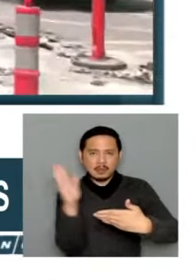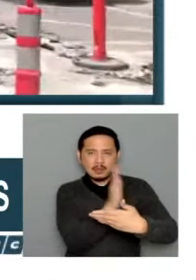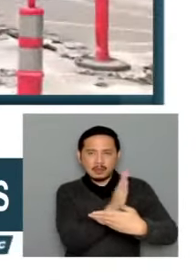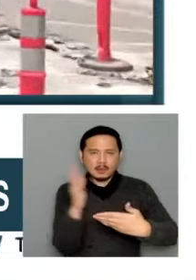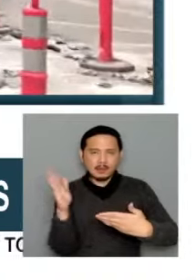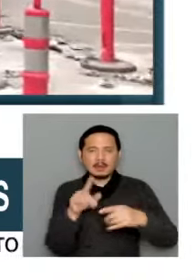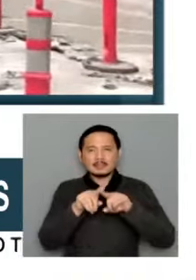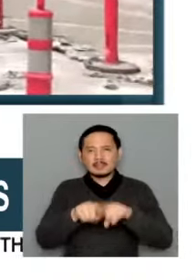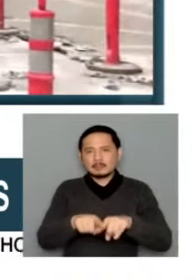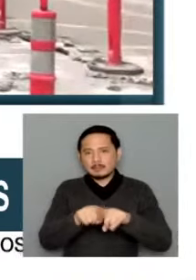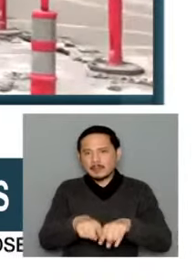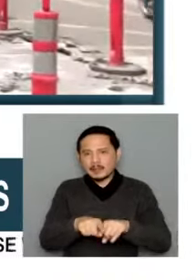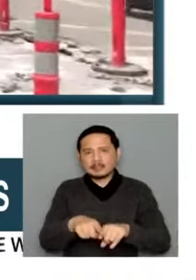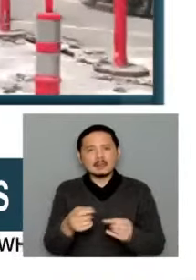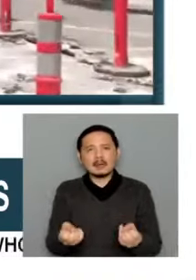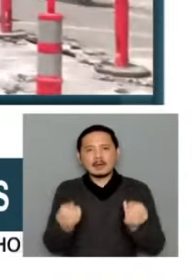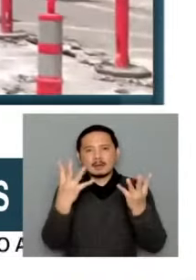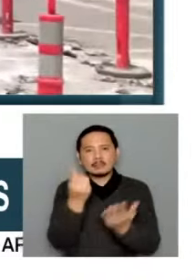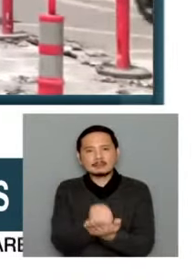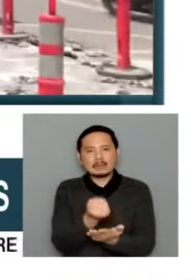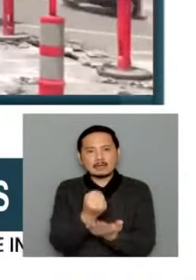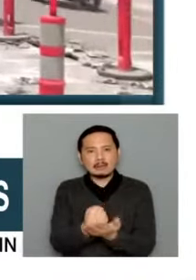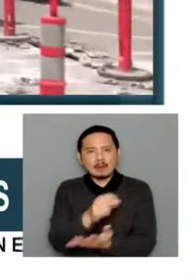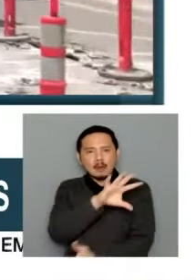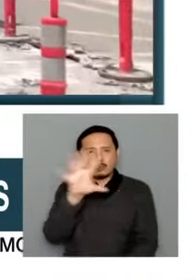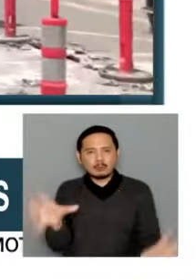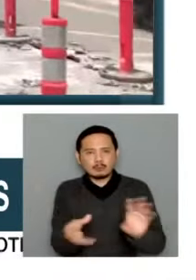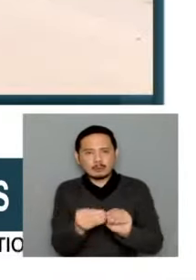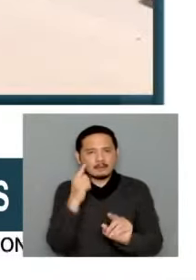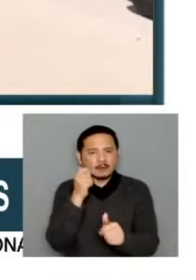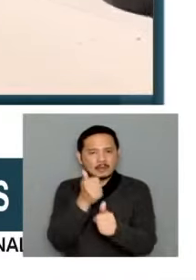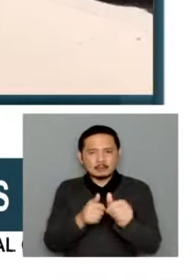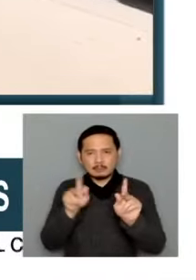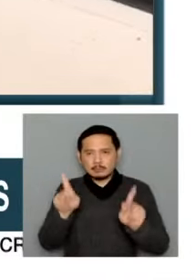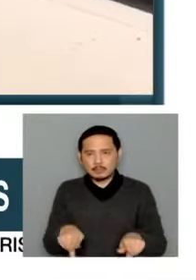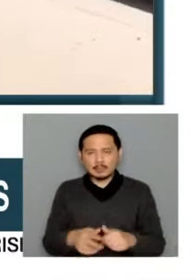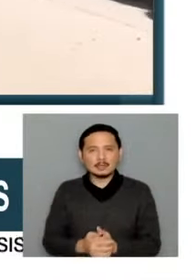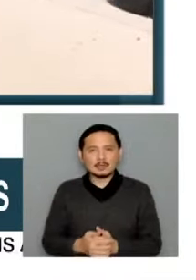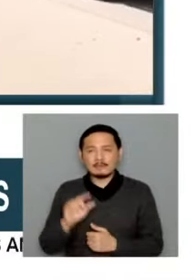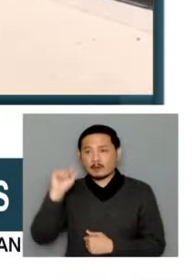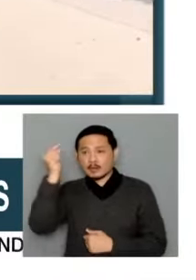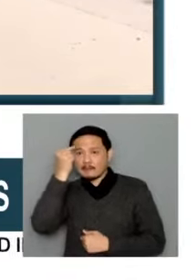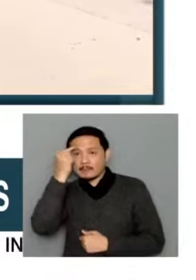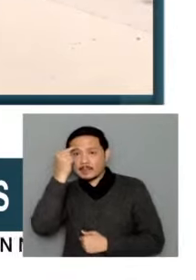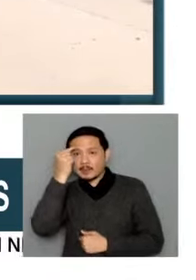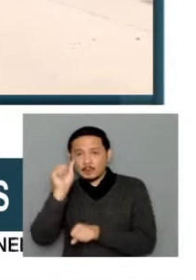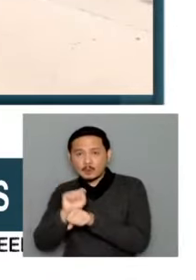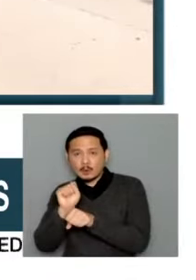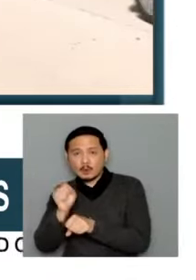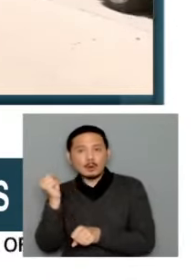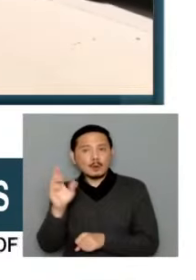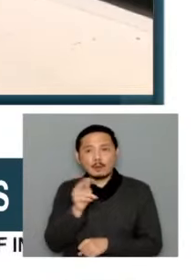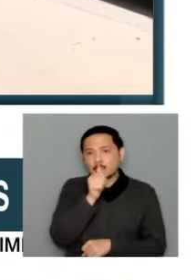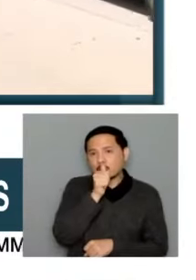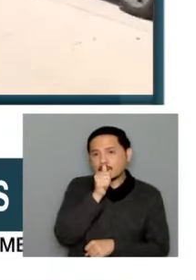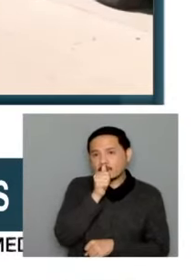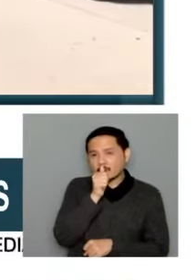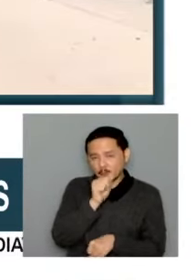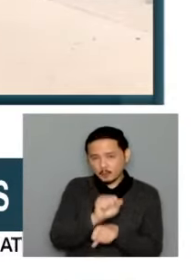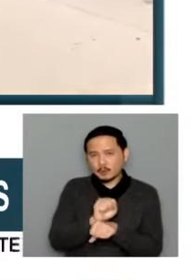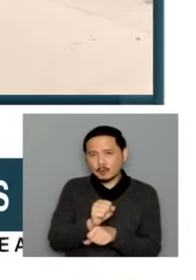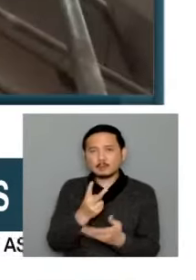ladderized income level of each Correct. Employer, whether government or private. Our concern